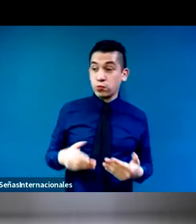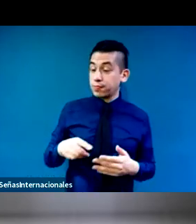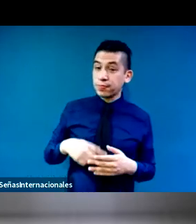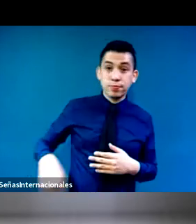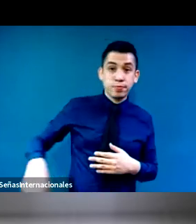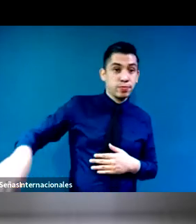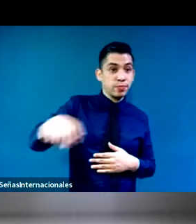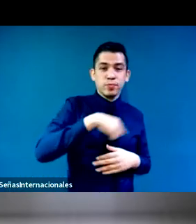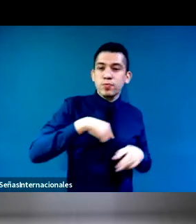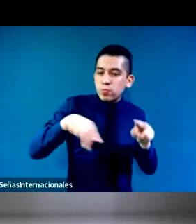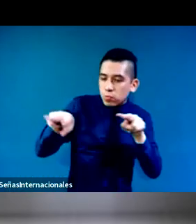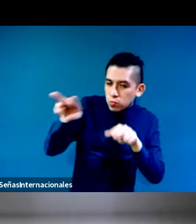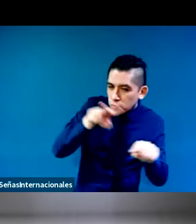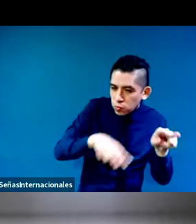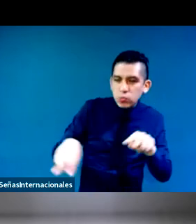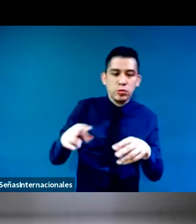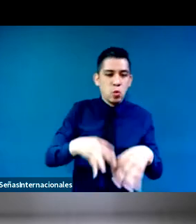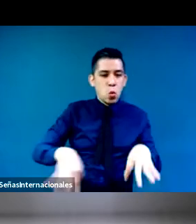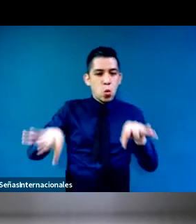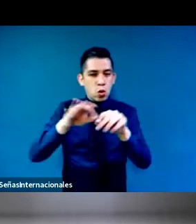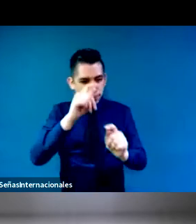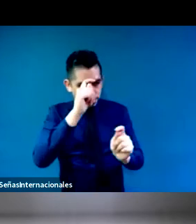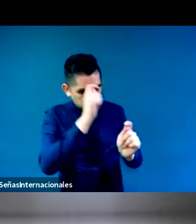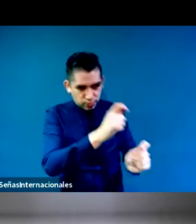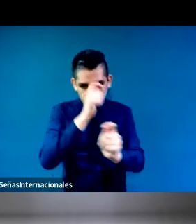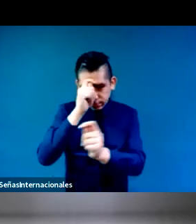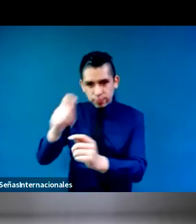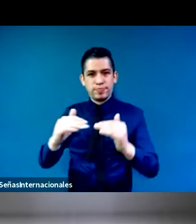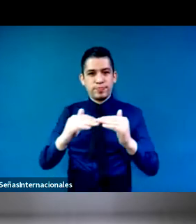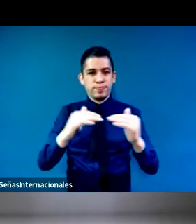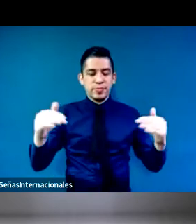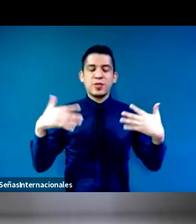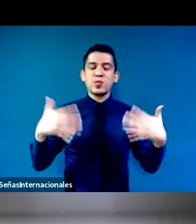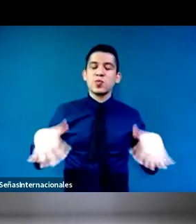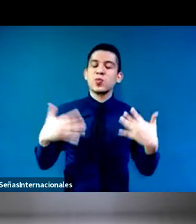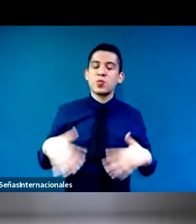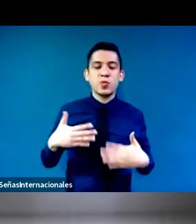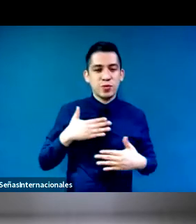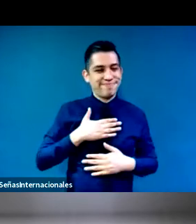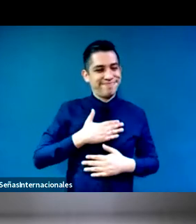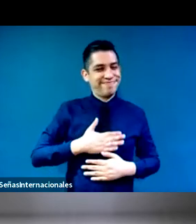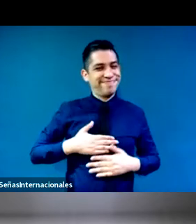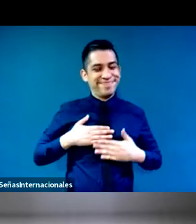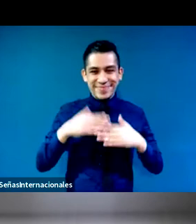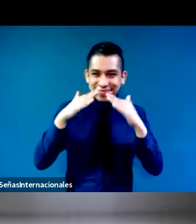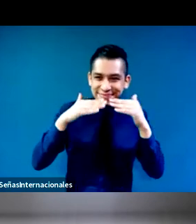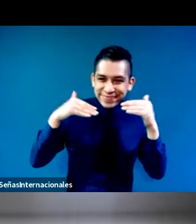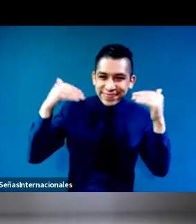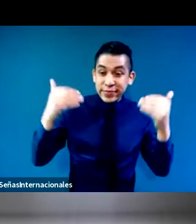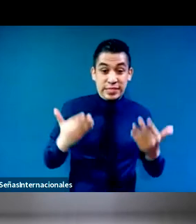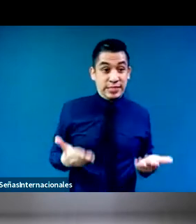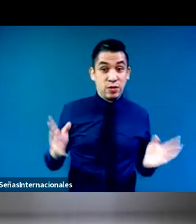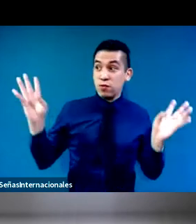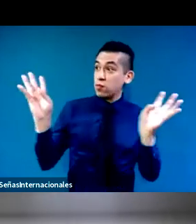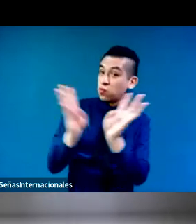now is the time here in the Mexico Forum for more actors to join this critical